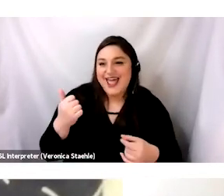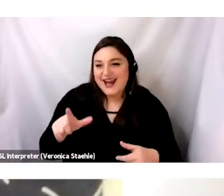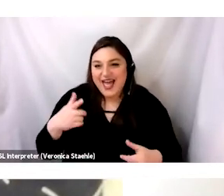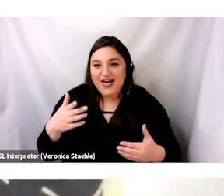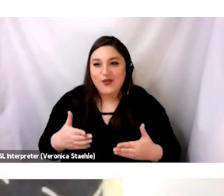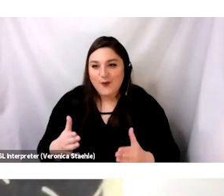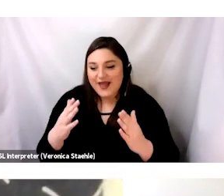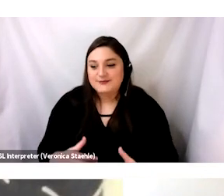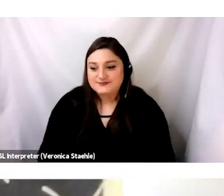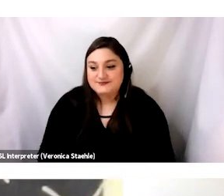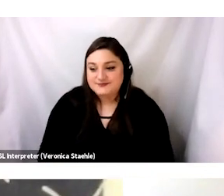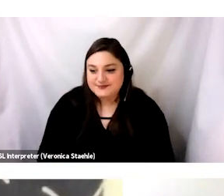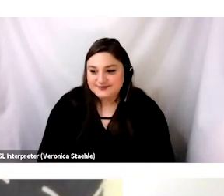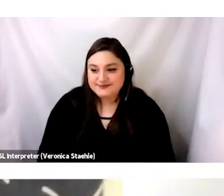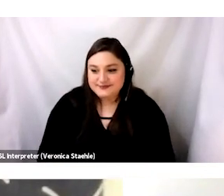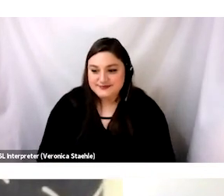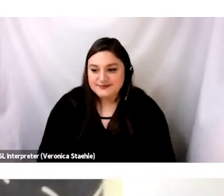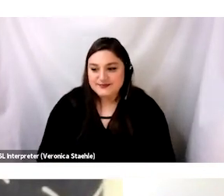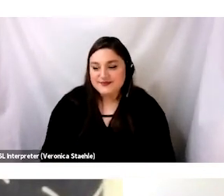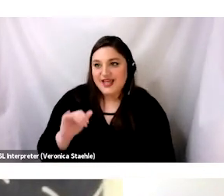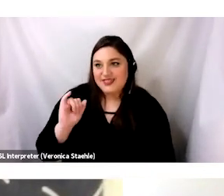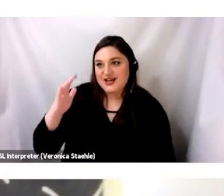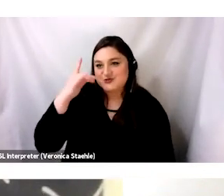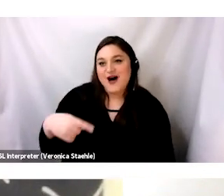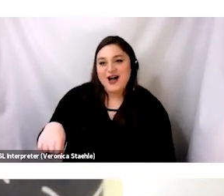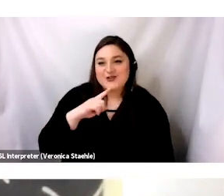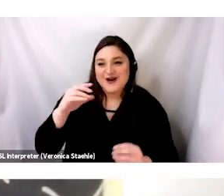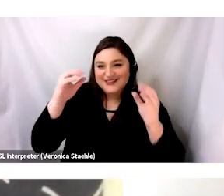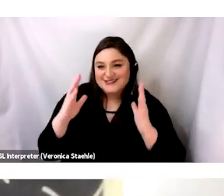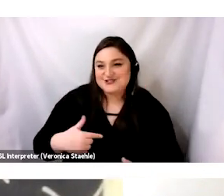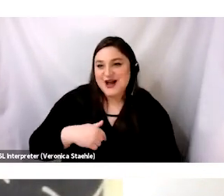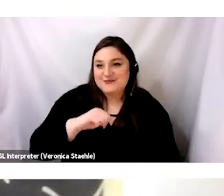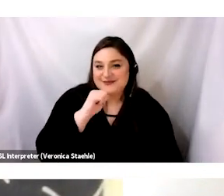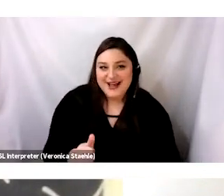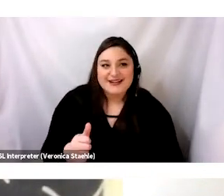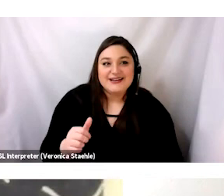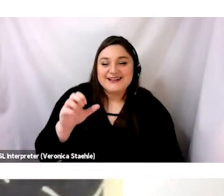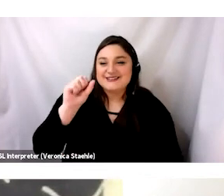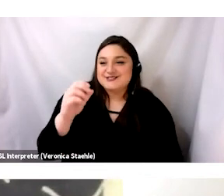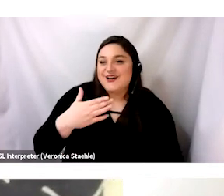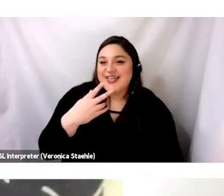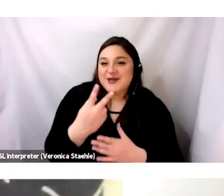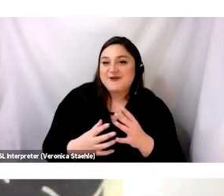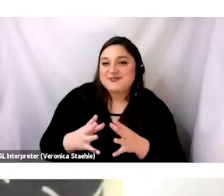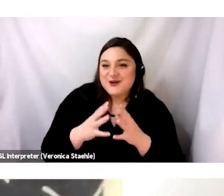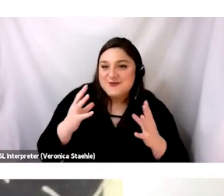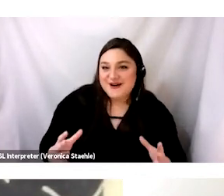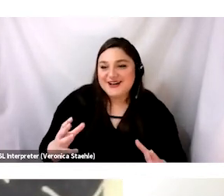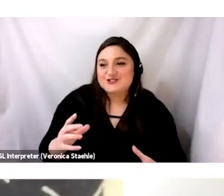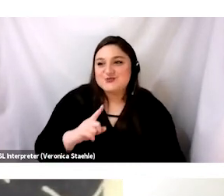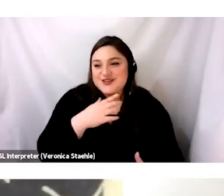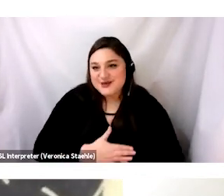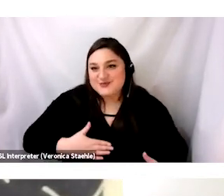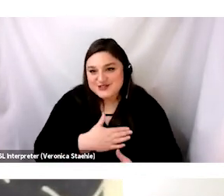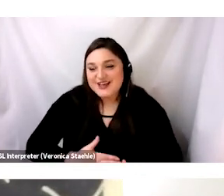better myself. And it's why you guys are the teachers and I'm not. So thank you both so much. We truly